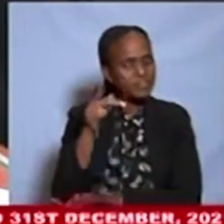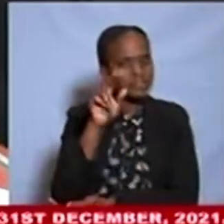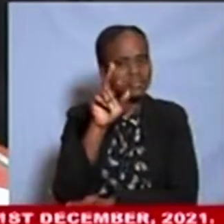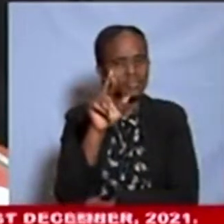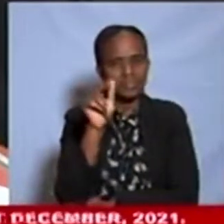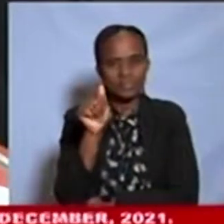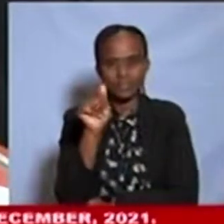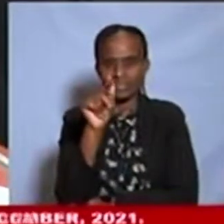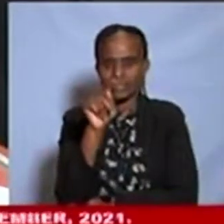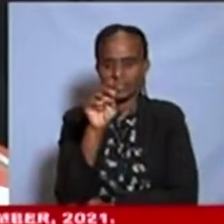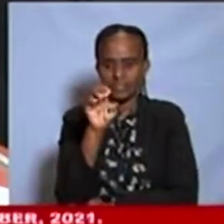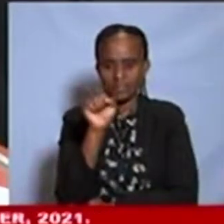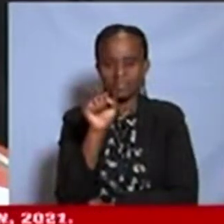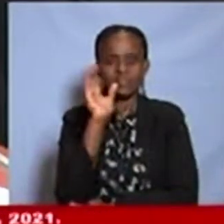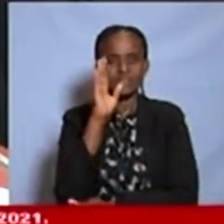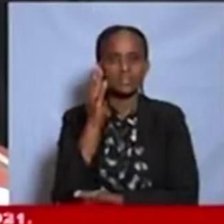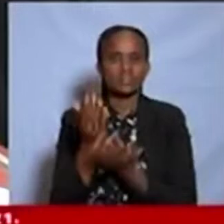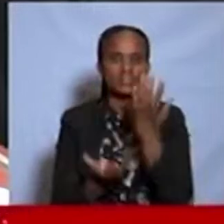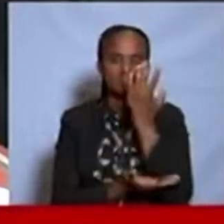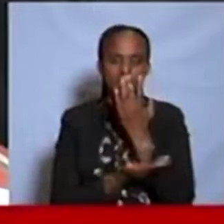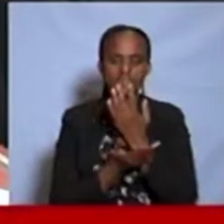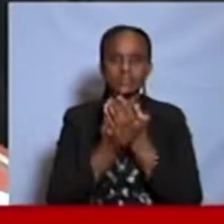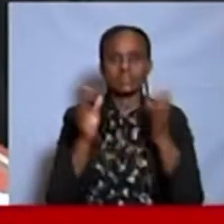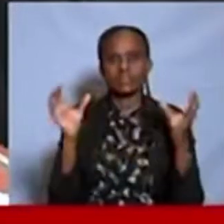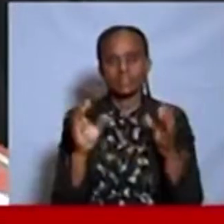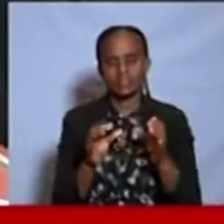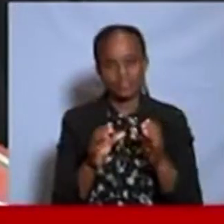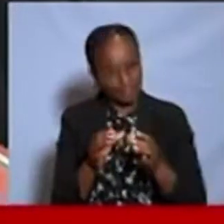also improve the liquidity position of the council.